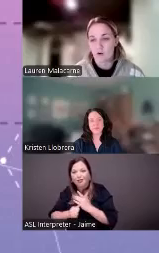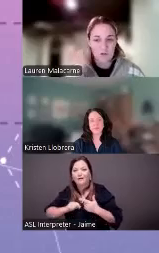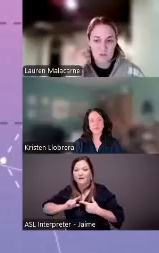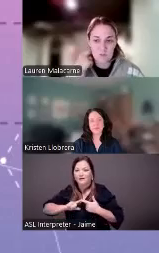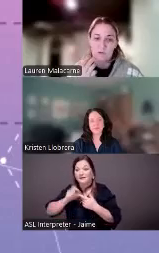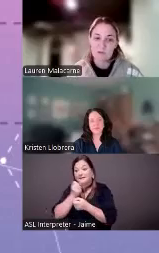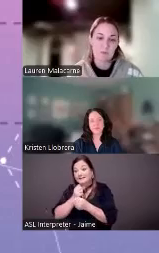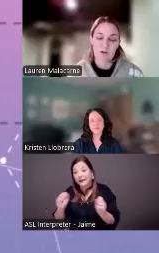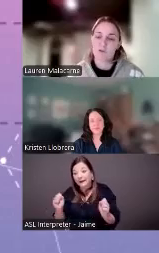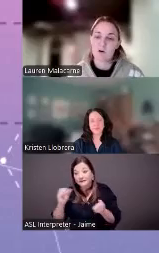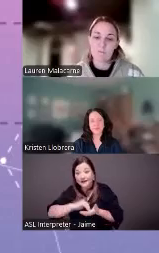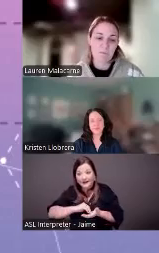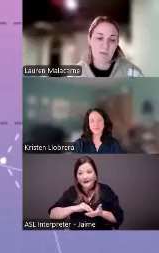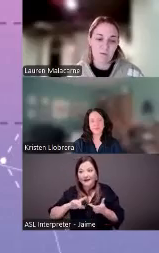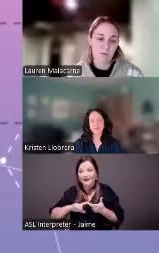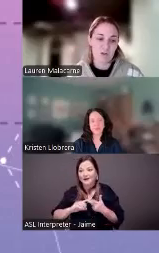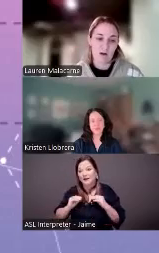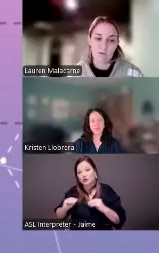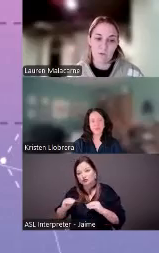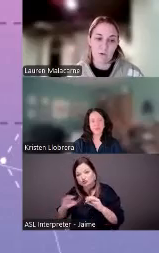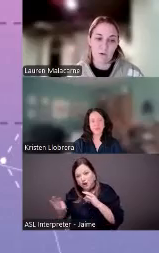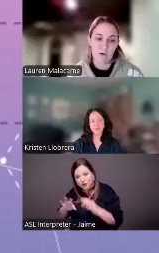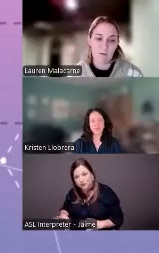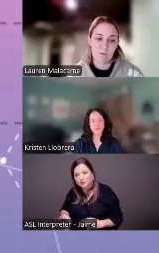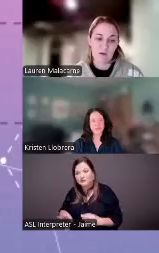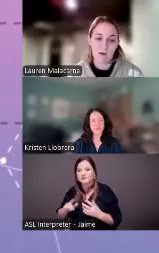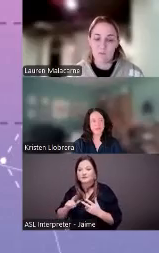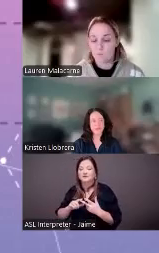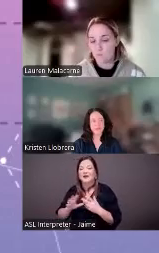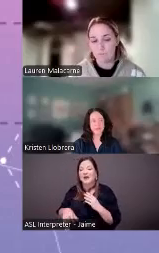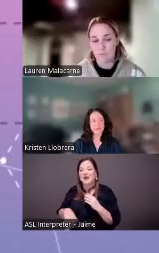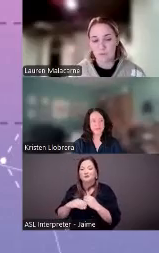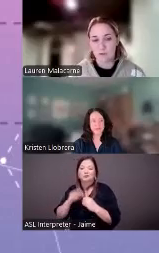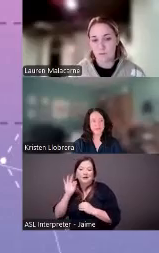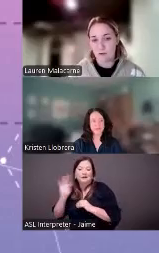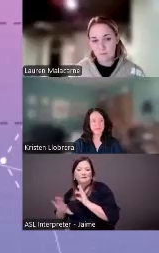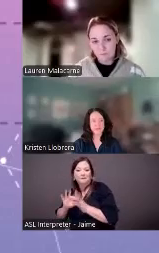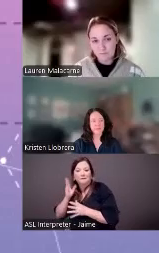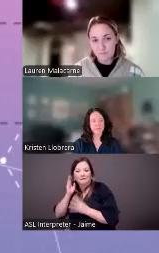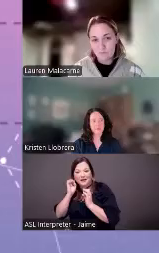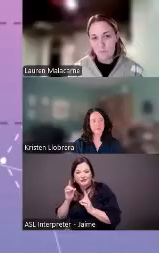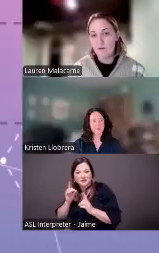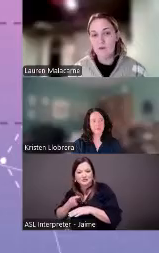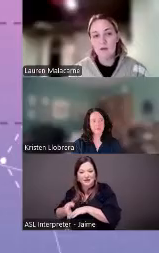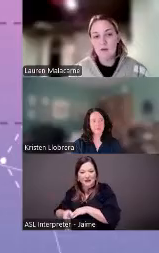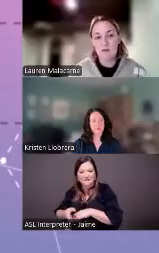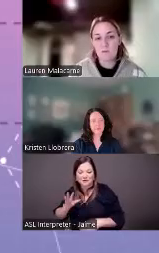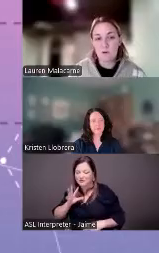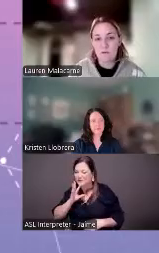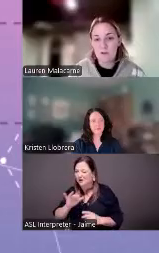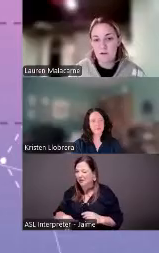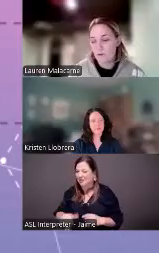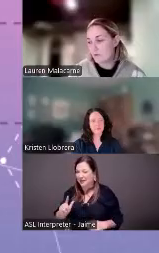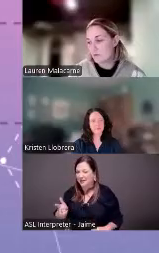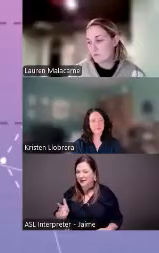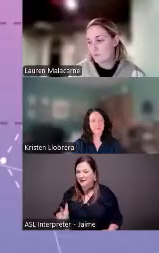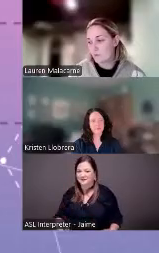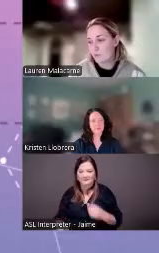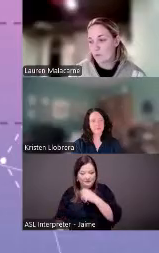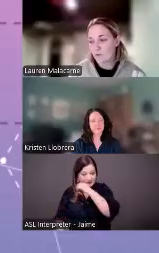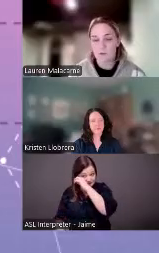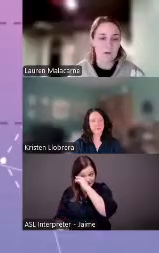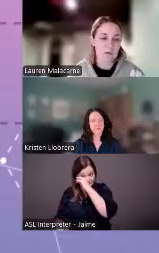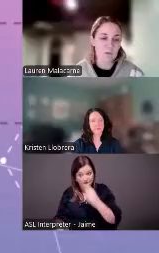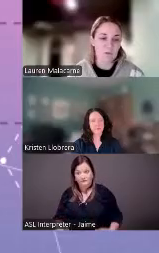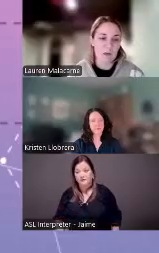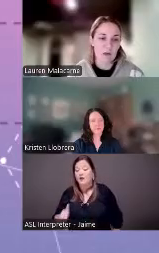the instructions plus some extra information afterward that again, we'll talk about. And so one of the other things that was really